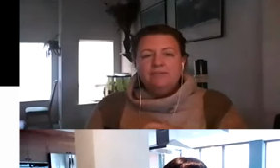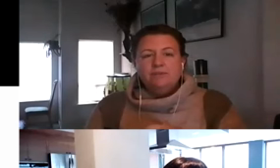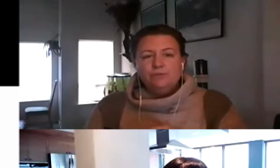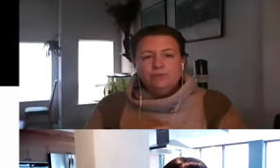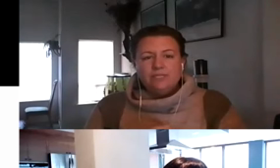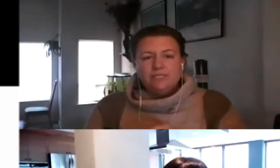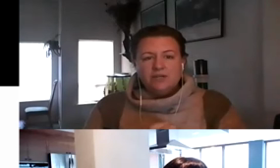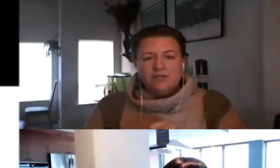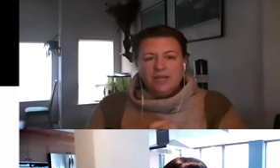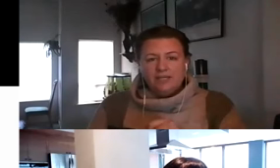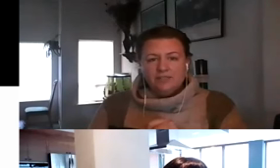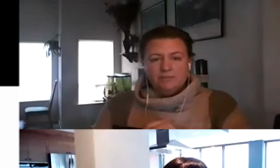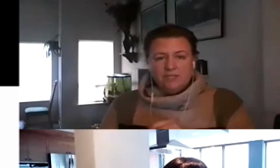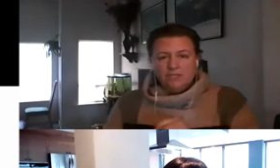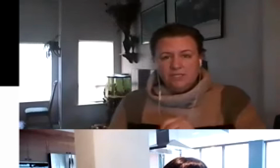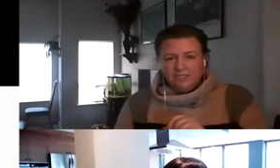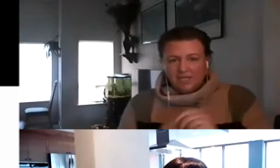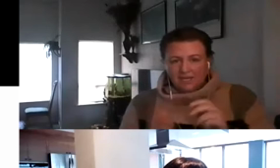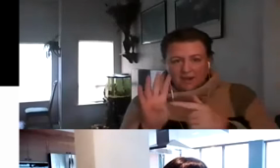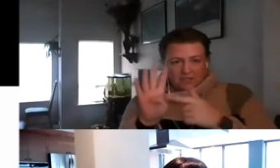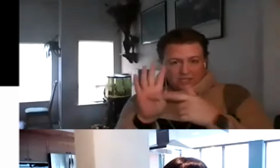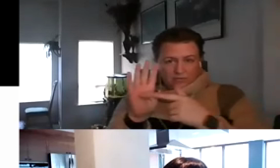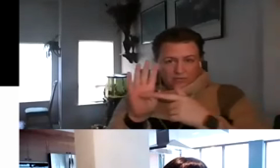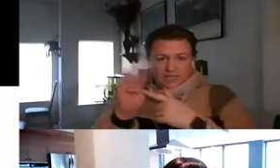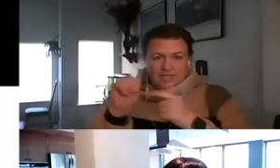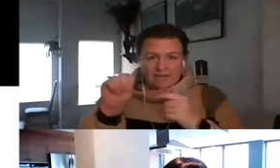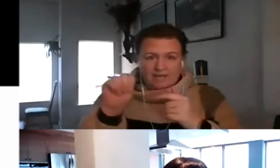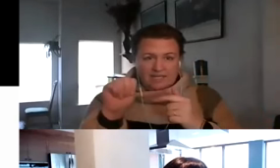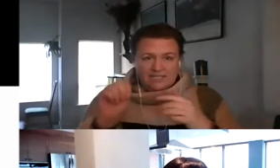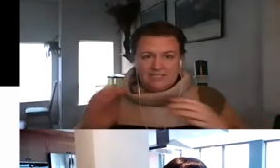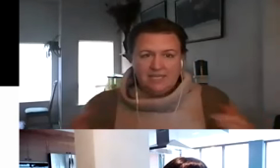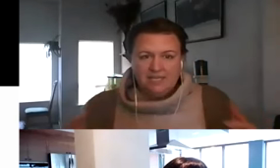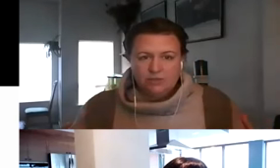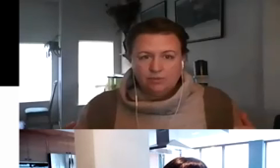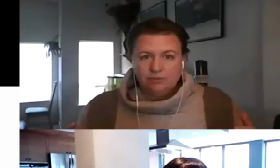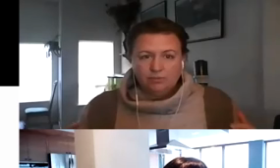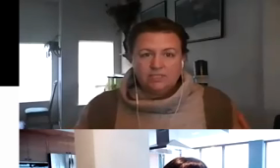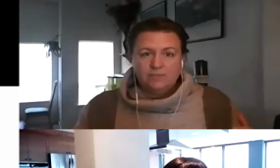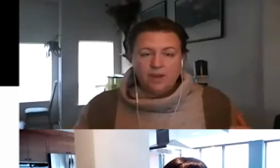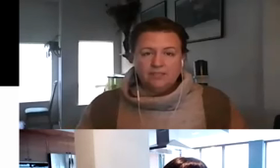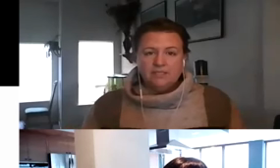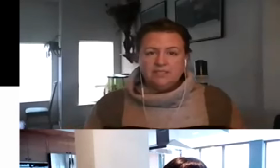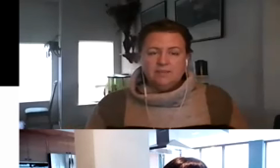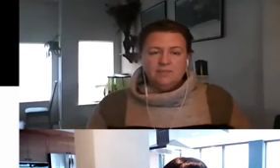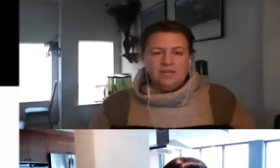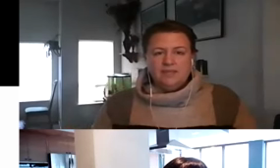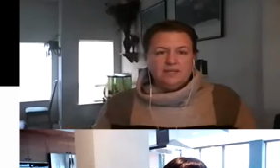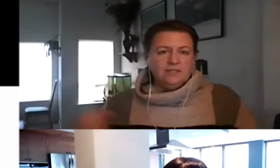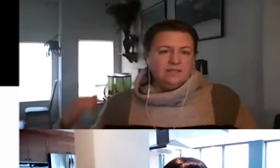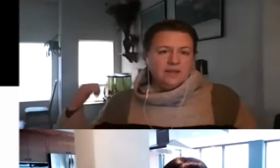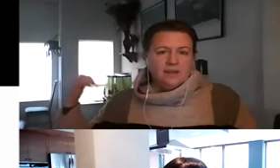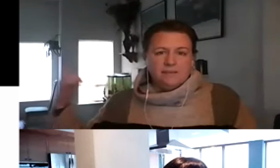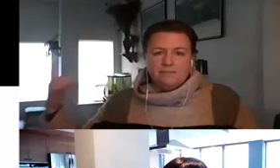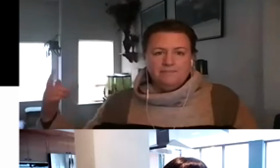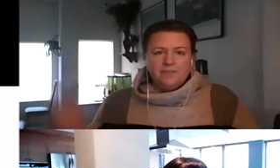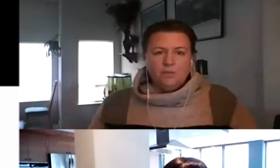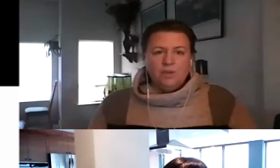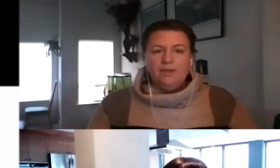common survival tools that Dr. Kaiser mentioned are generally that instinctual response to something